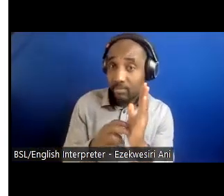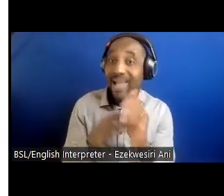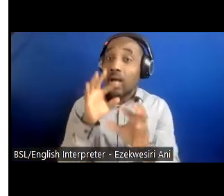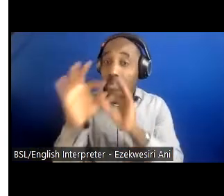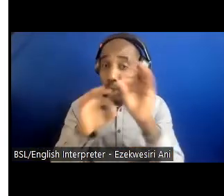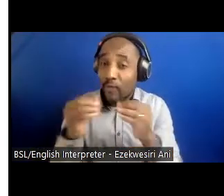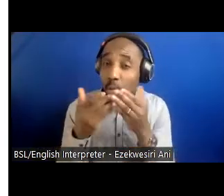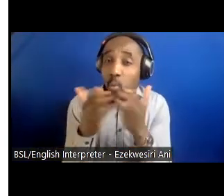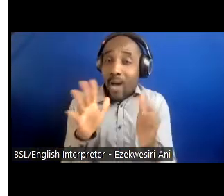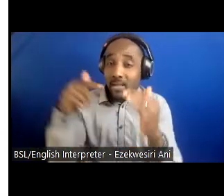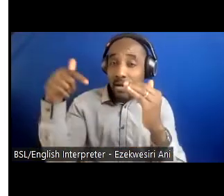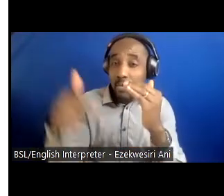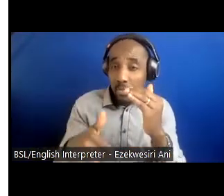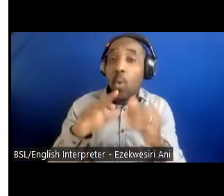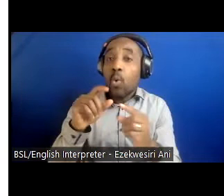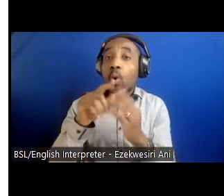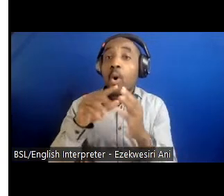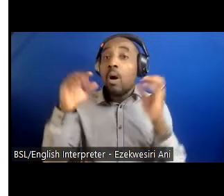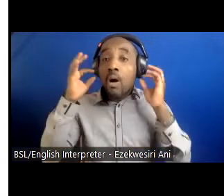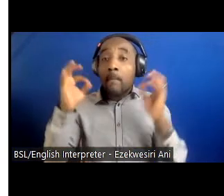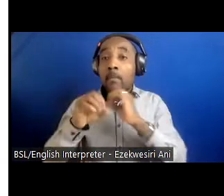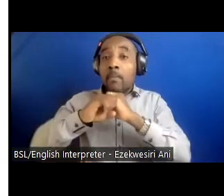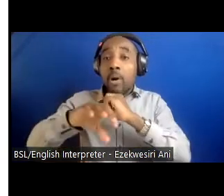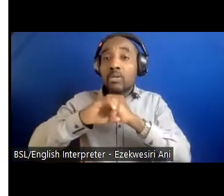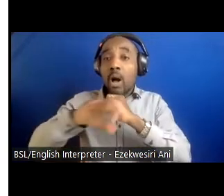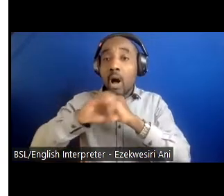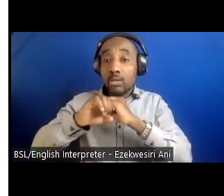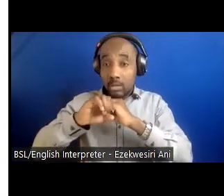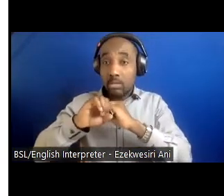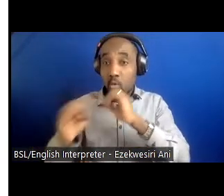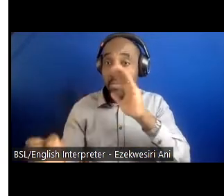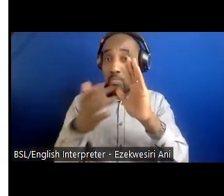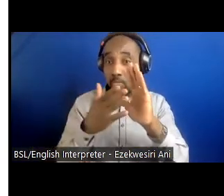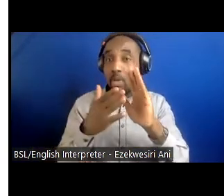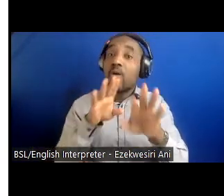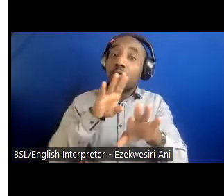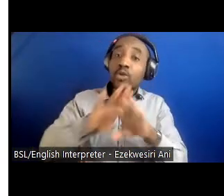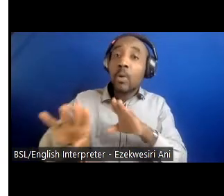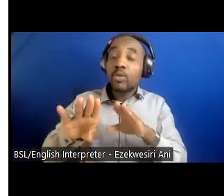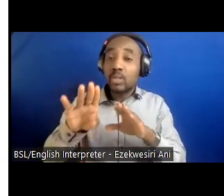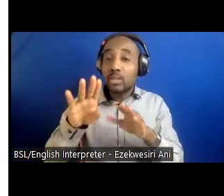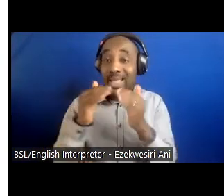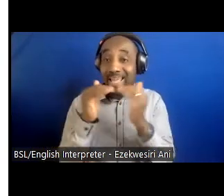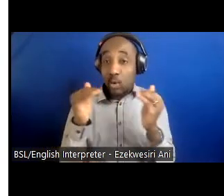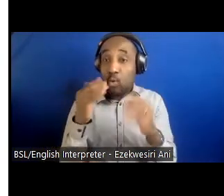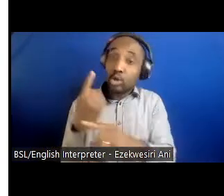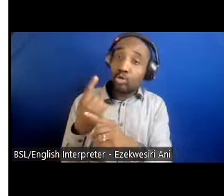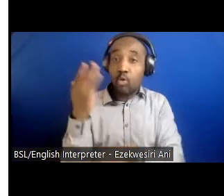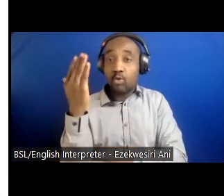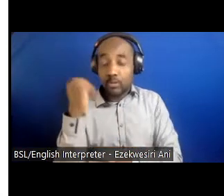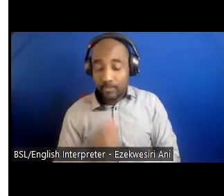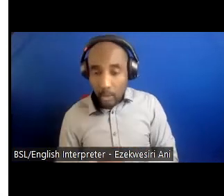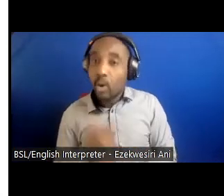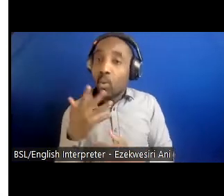be launching our very own podcast, so keep an eye out for Sporting Equals Talks. We will also continue to deliver, monitor